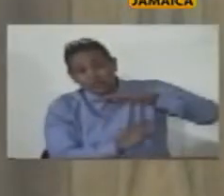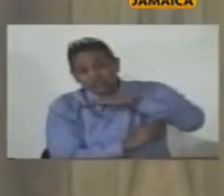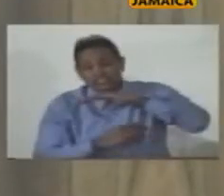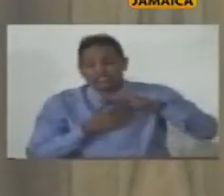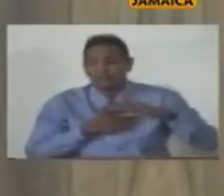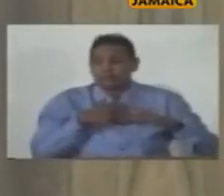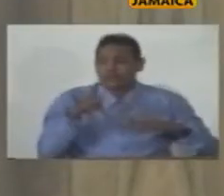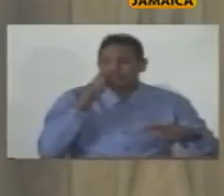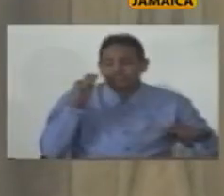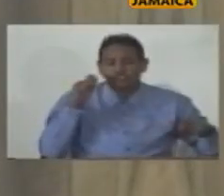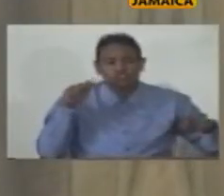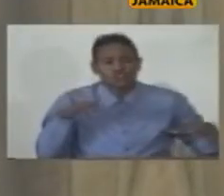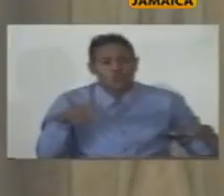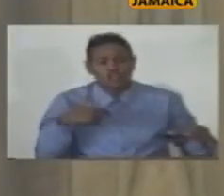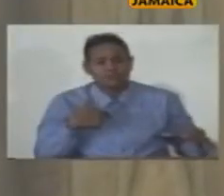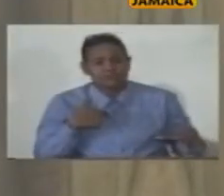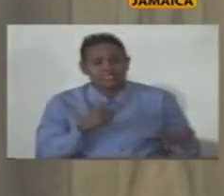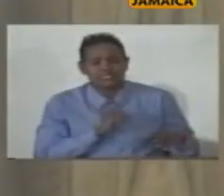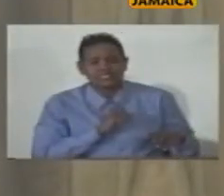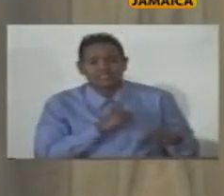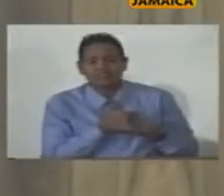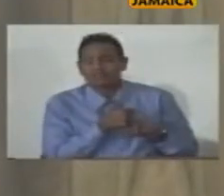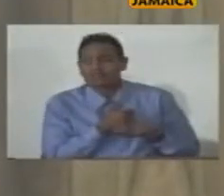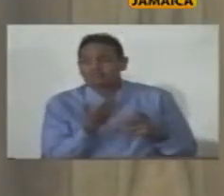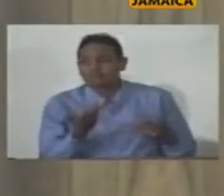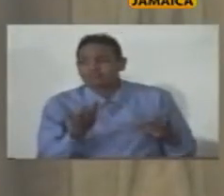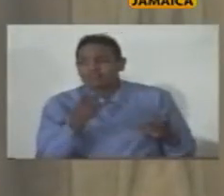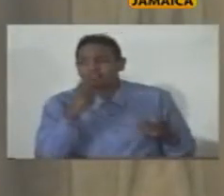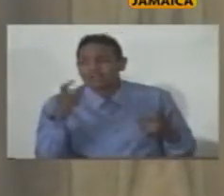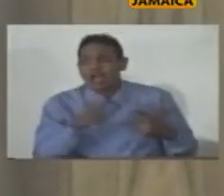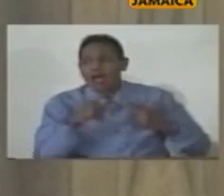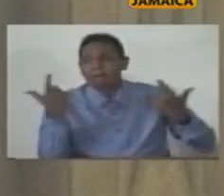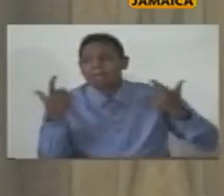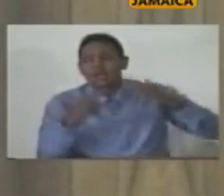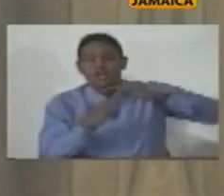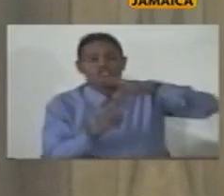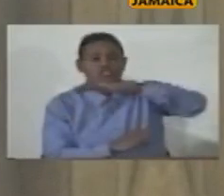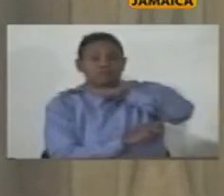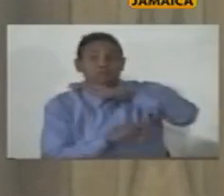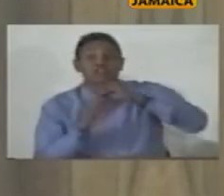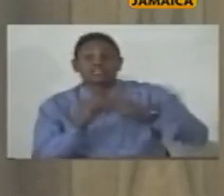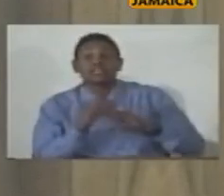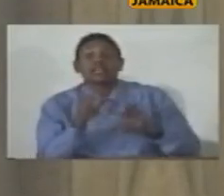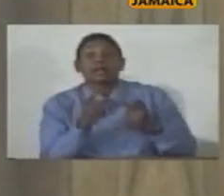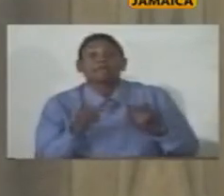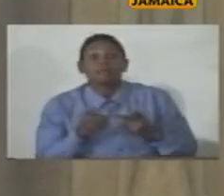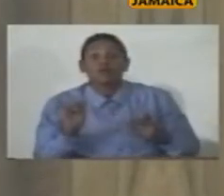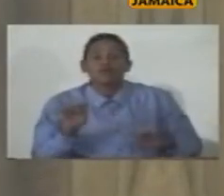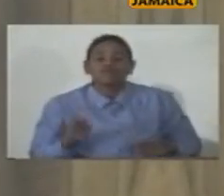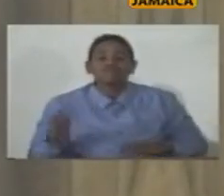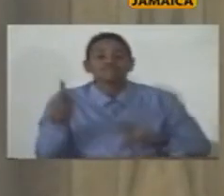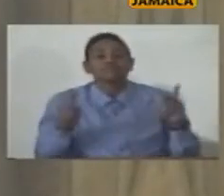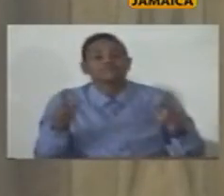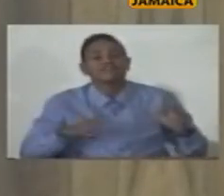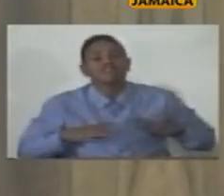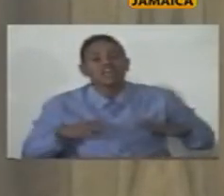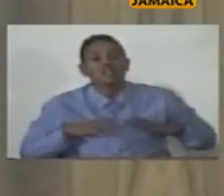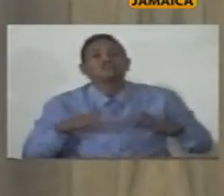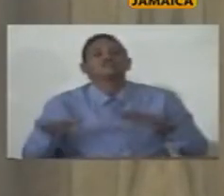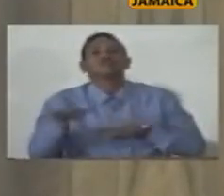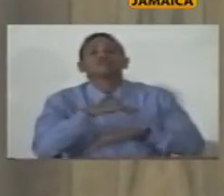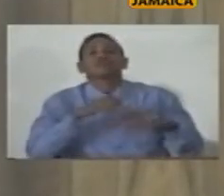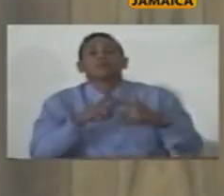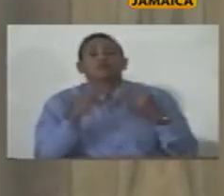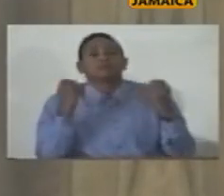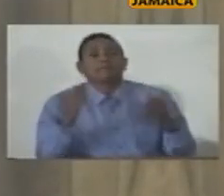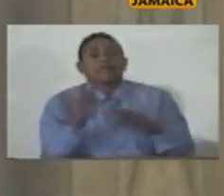was shocking to me, as this is a major bridge in a tourism town in the midst of school and numerous